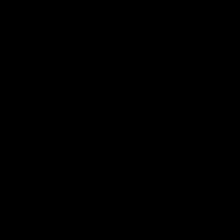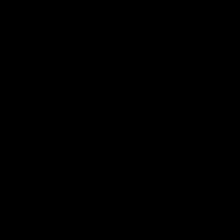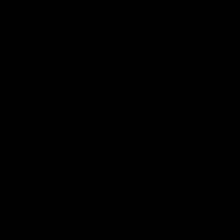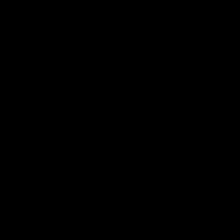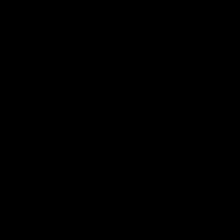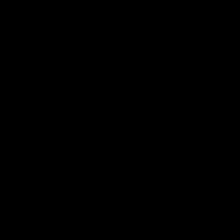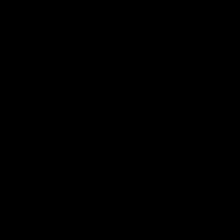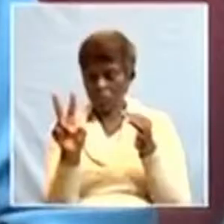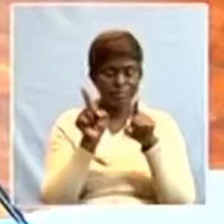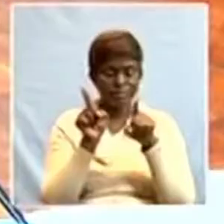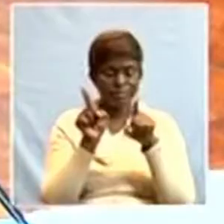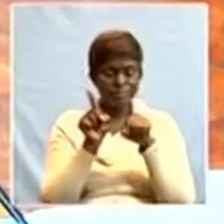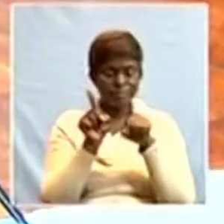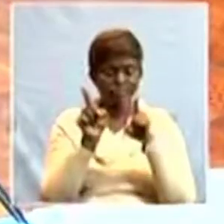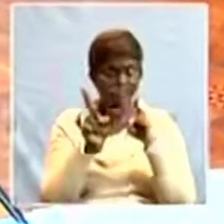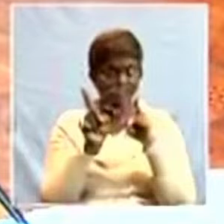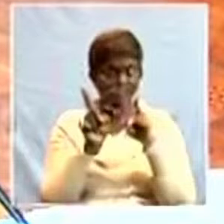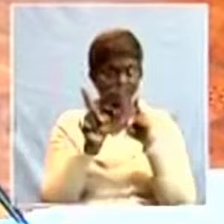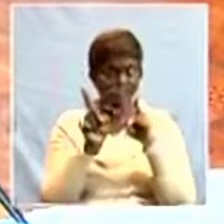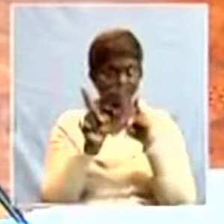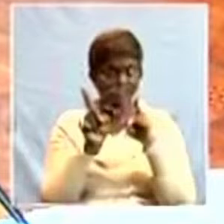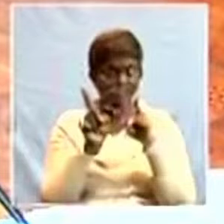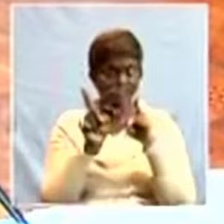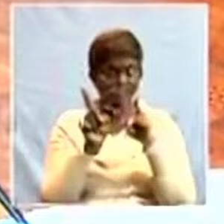that audit, and they are not supposed to reflect it?